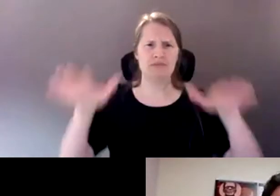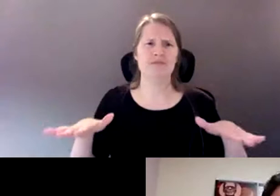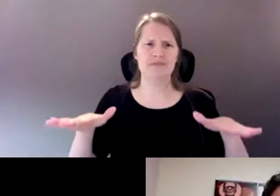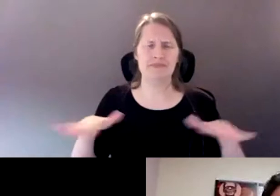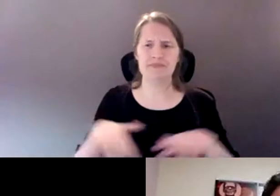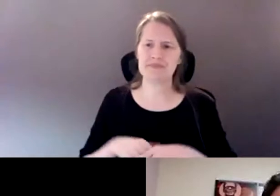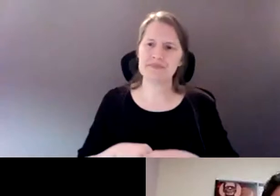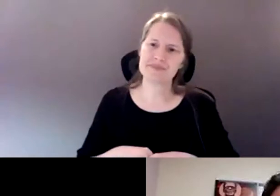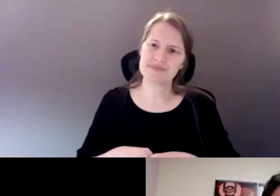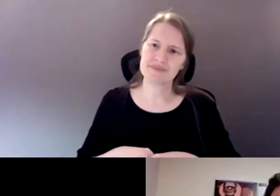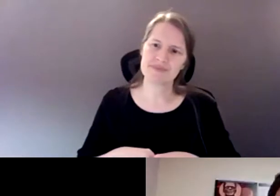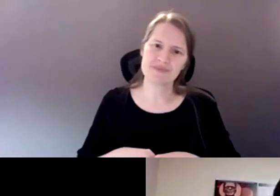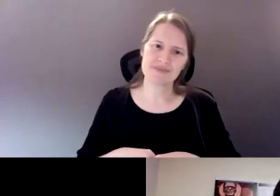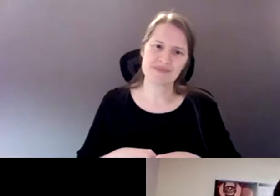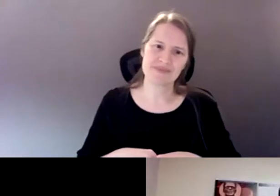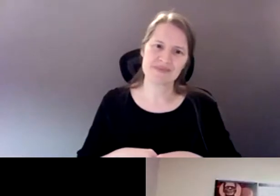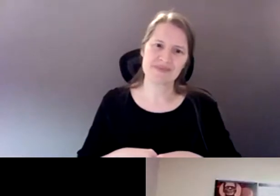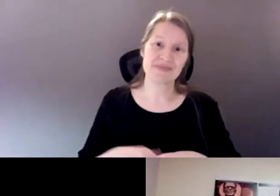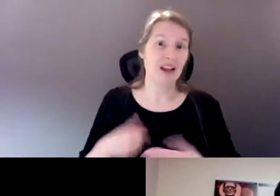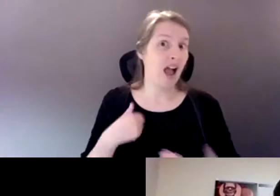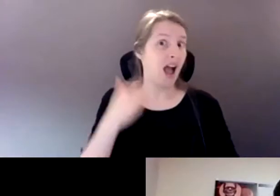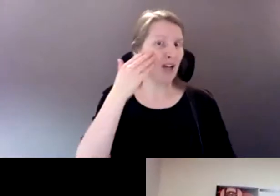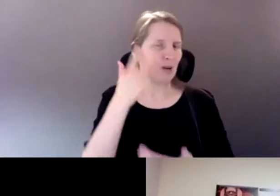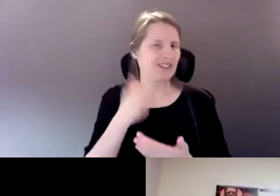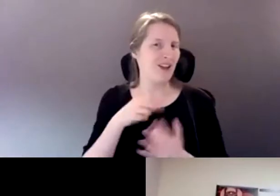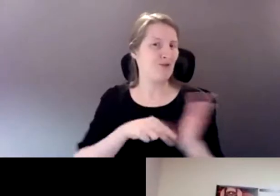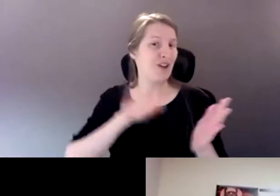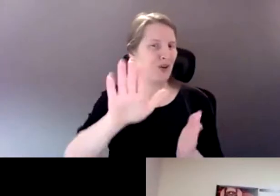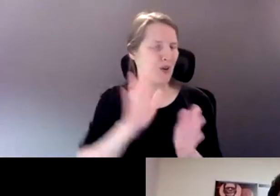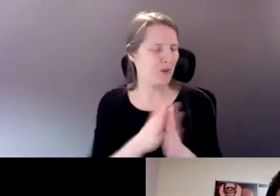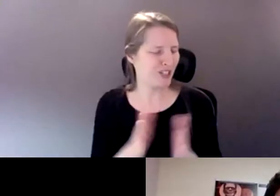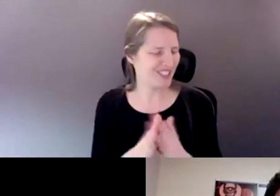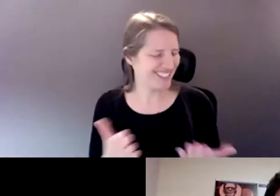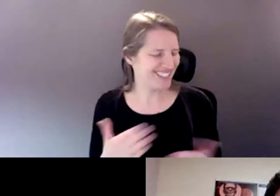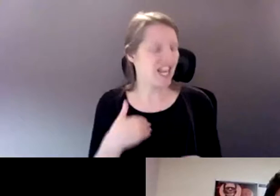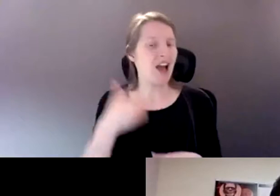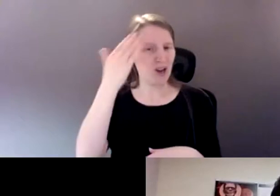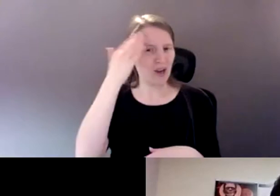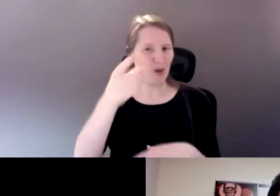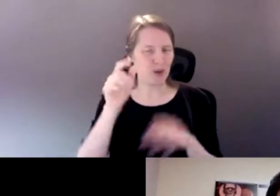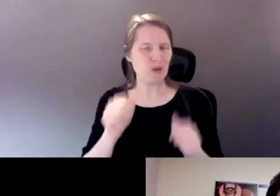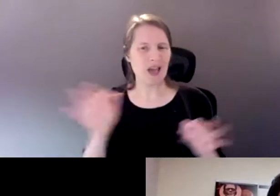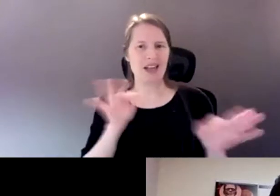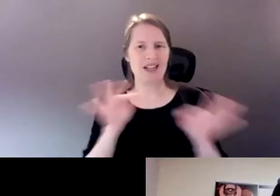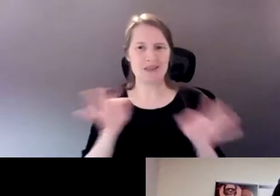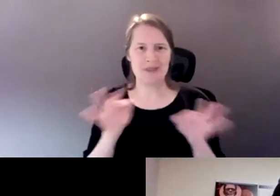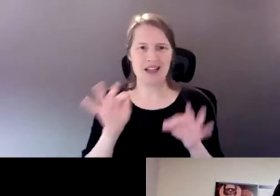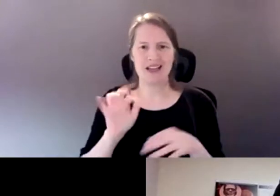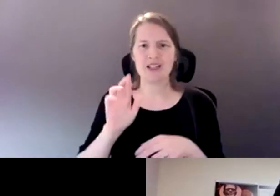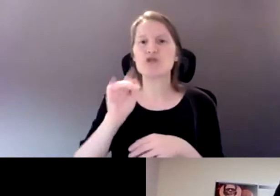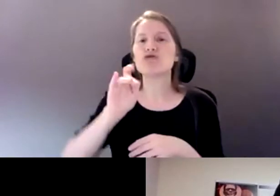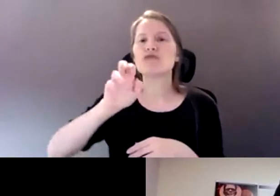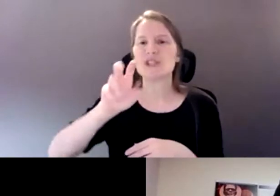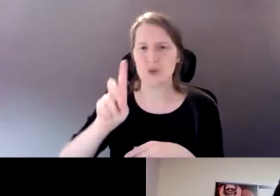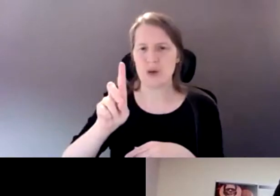know because I've read your work, that you do have something to say about the ritualized use